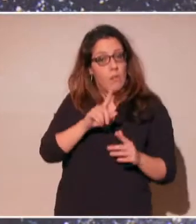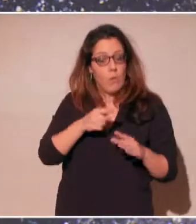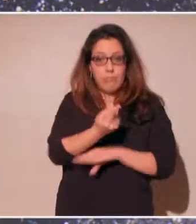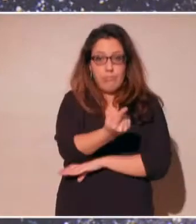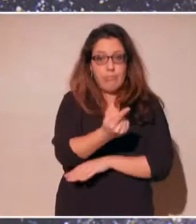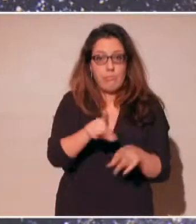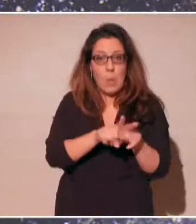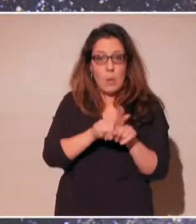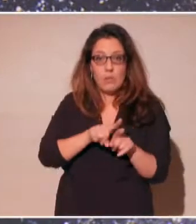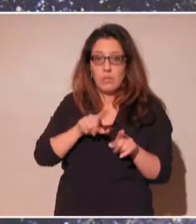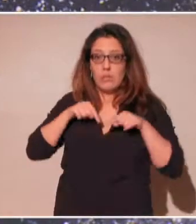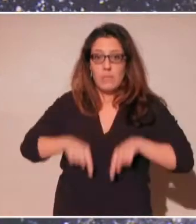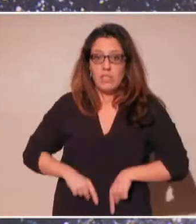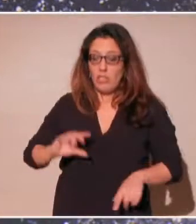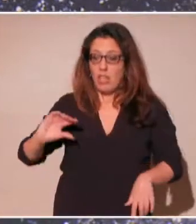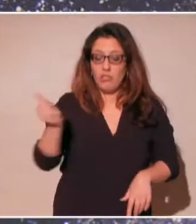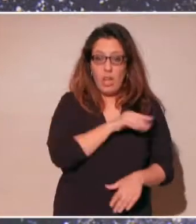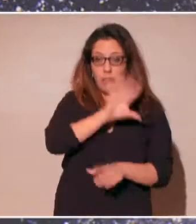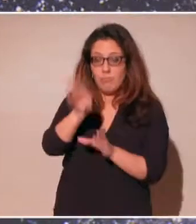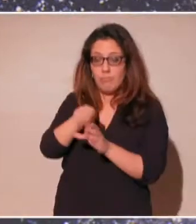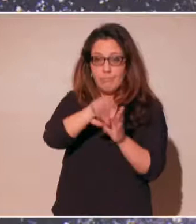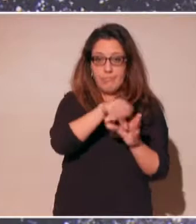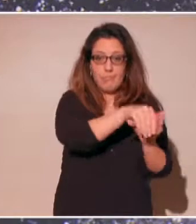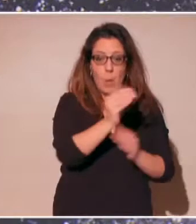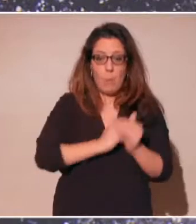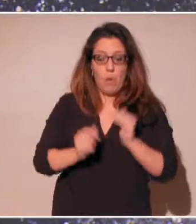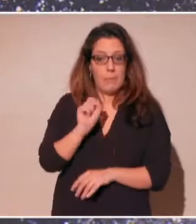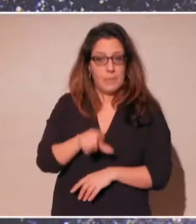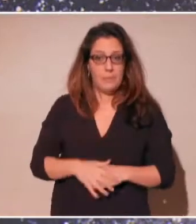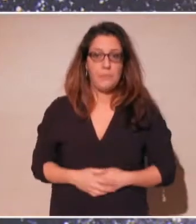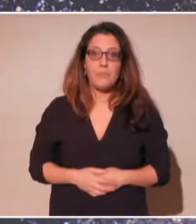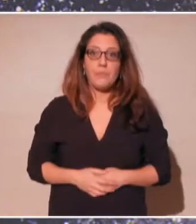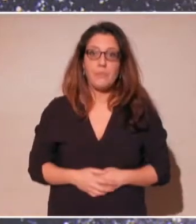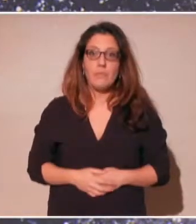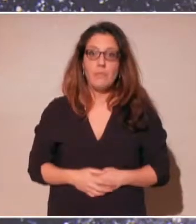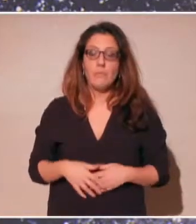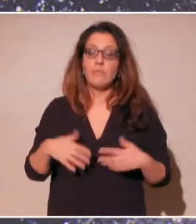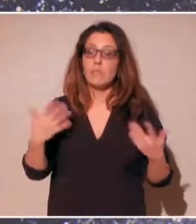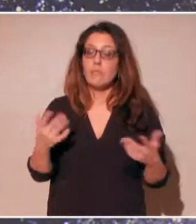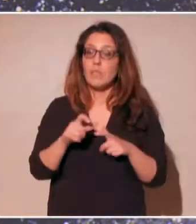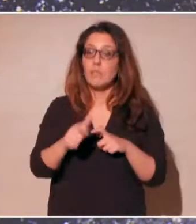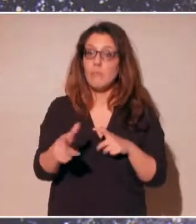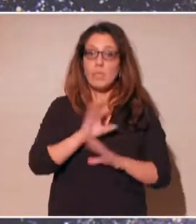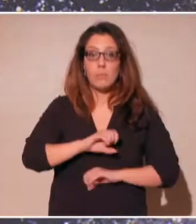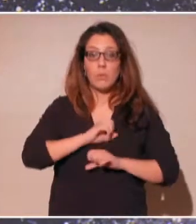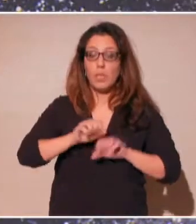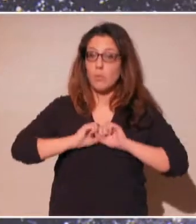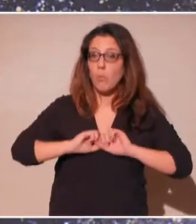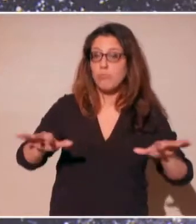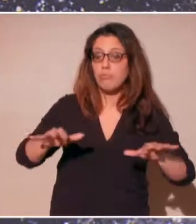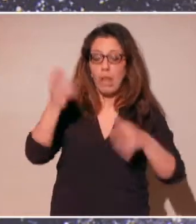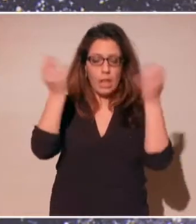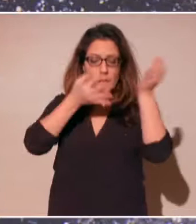a permanent program and will be included in the portfolios and missions of each ministry.